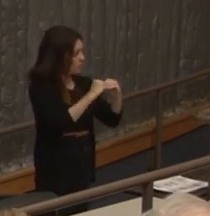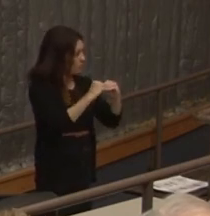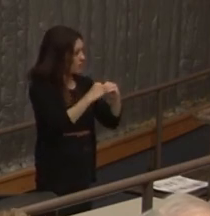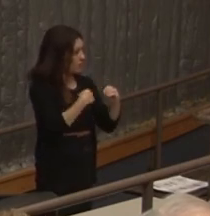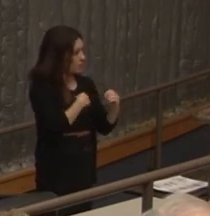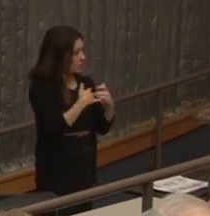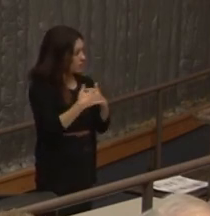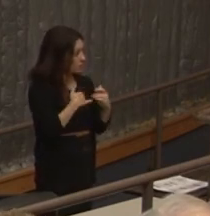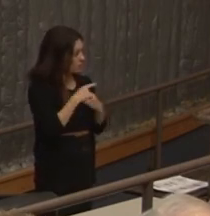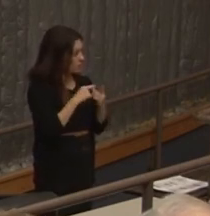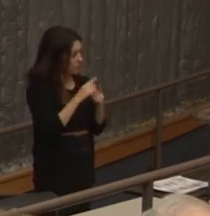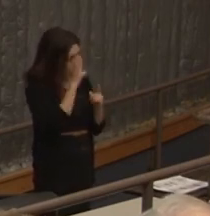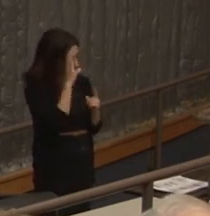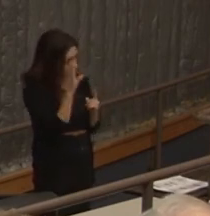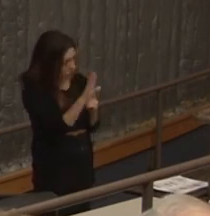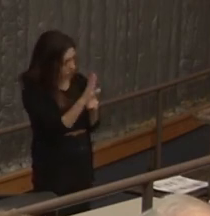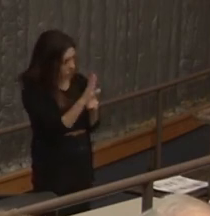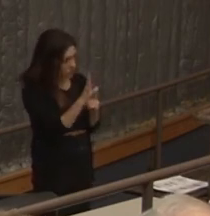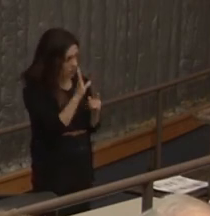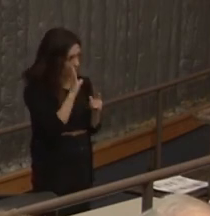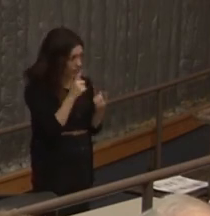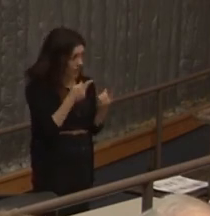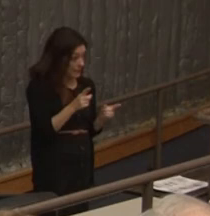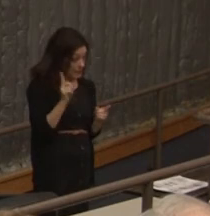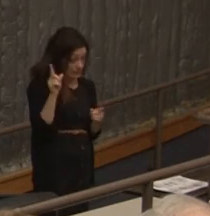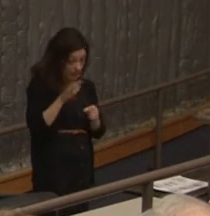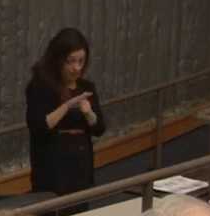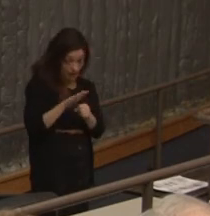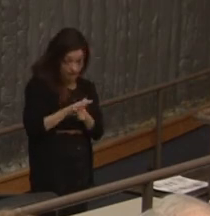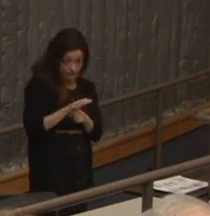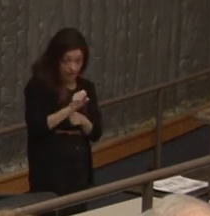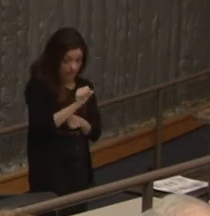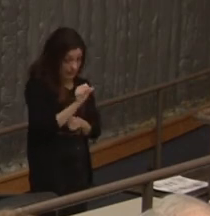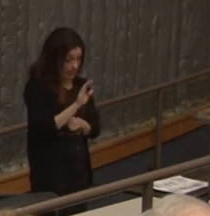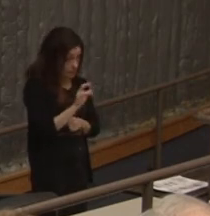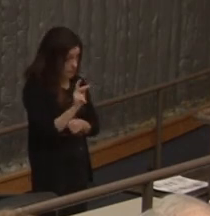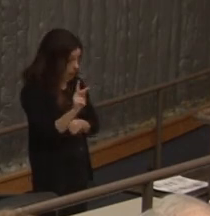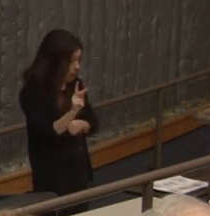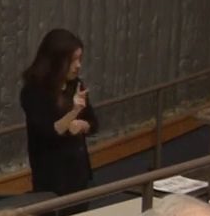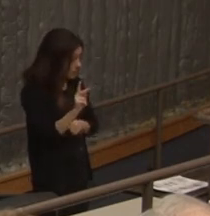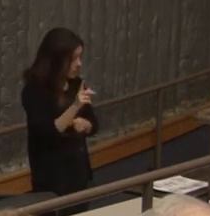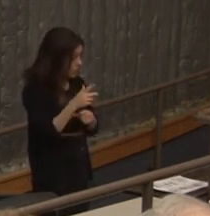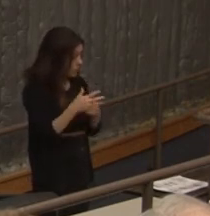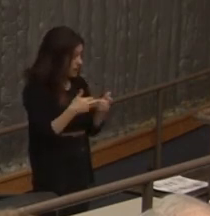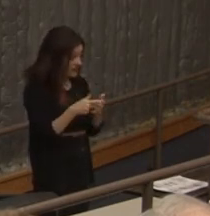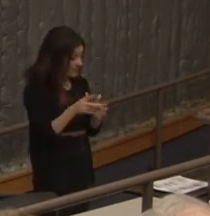the future. What will happen? Is this enough? Is Sam Bak's legacy enough